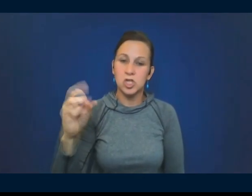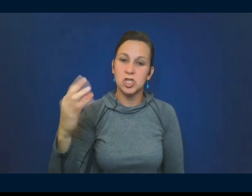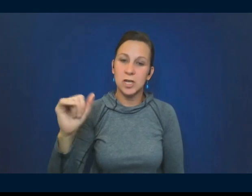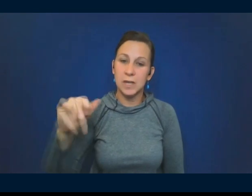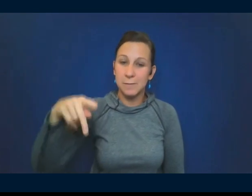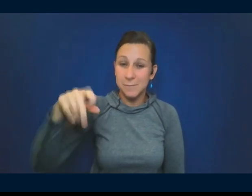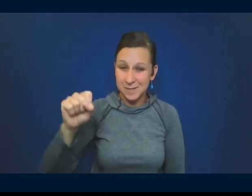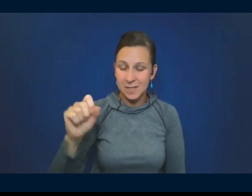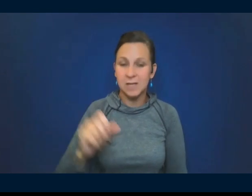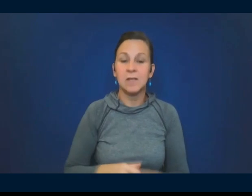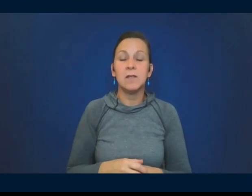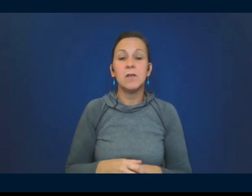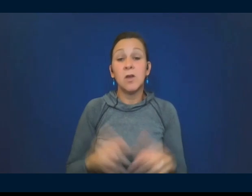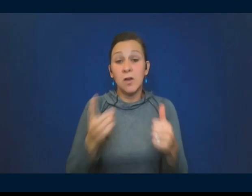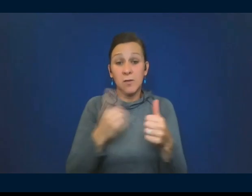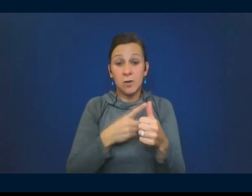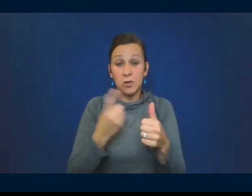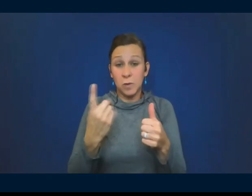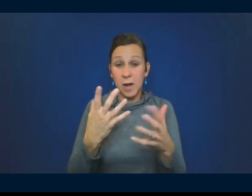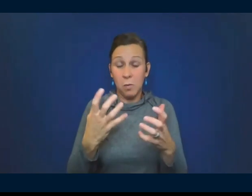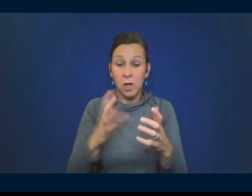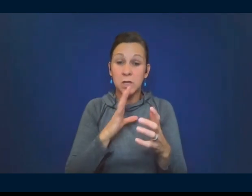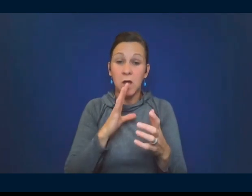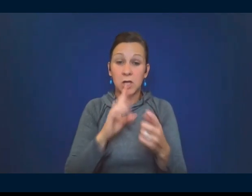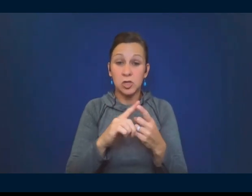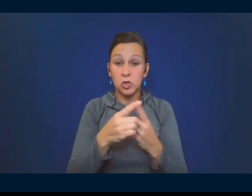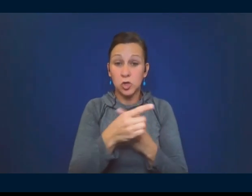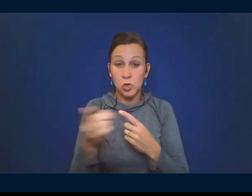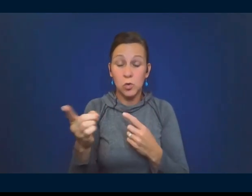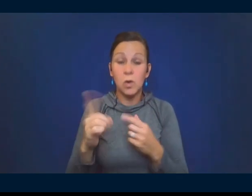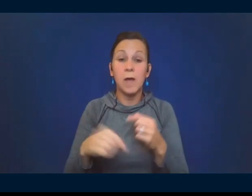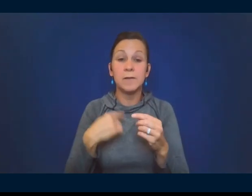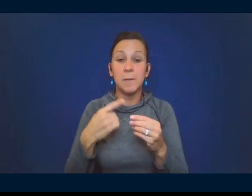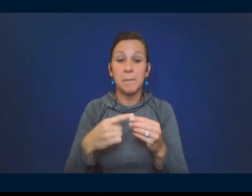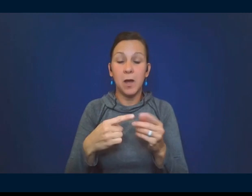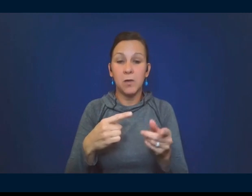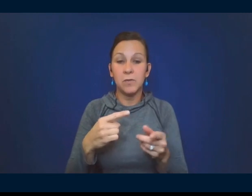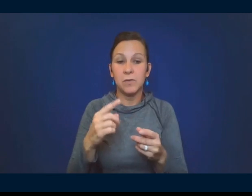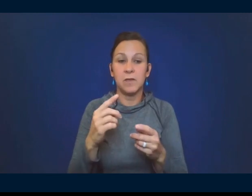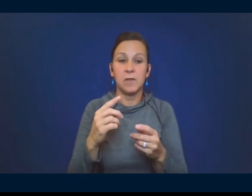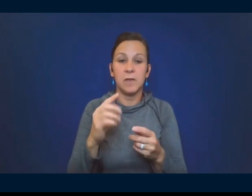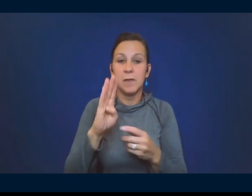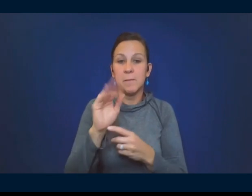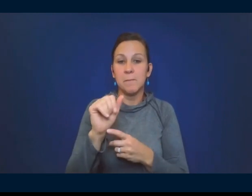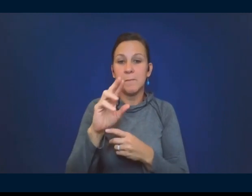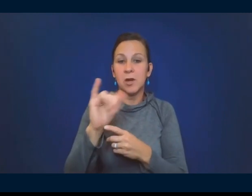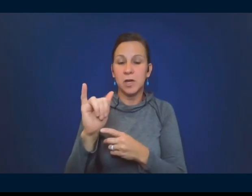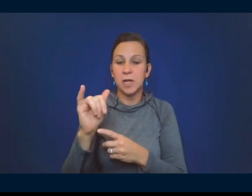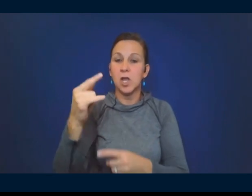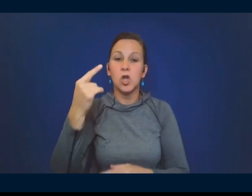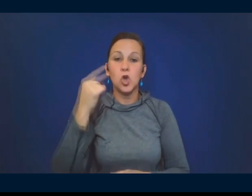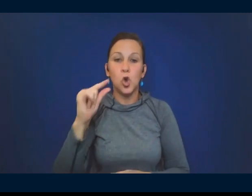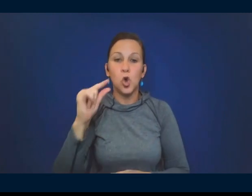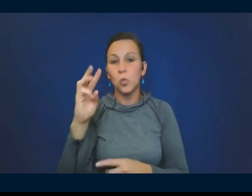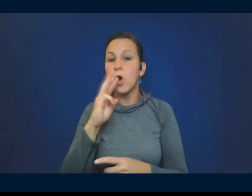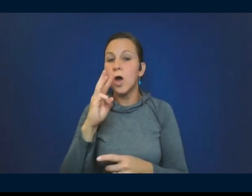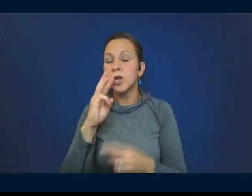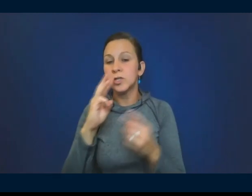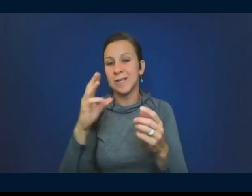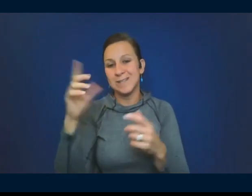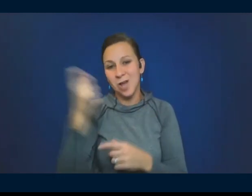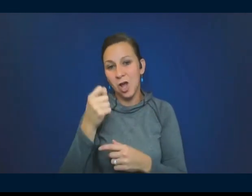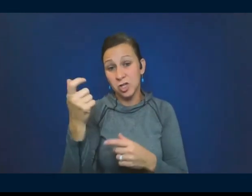So the first one that I want to talk to you is about the Barry Goldwater Scholarship. I had served as a